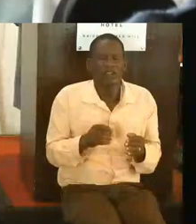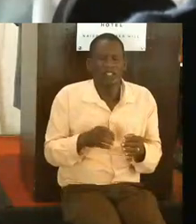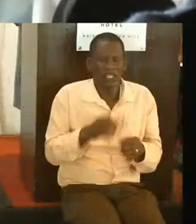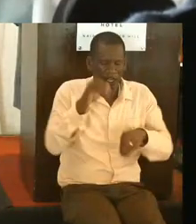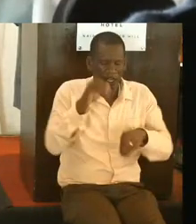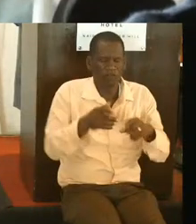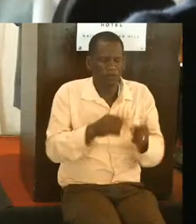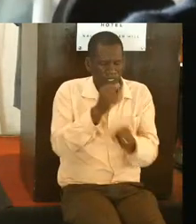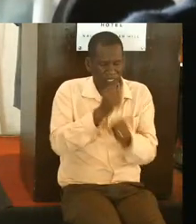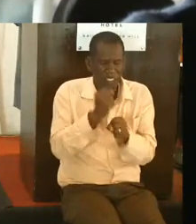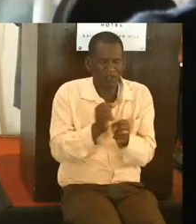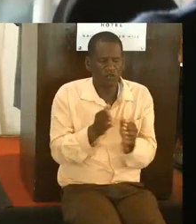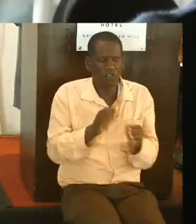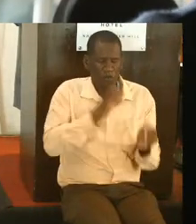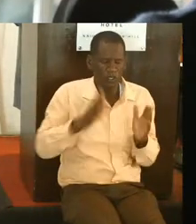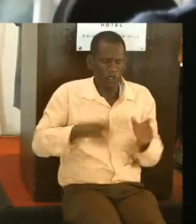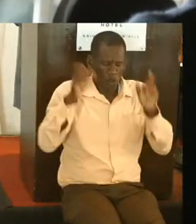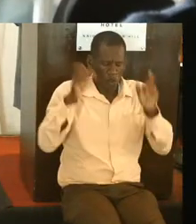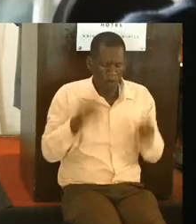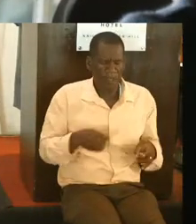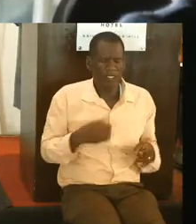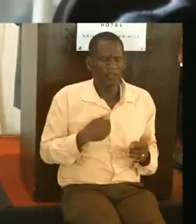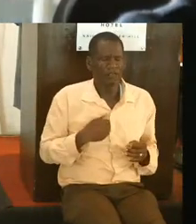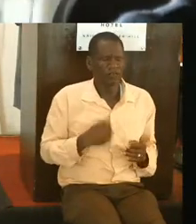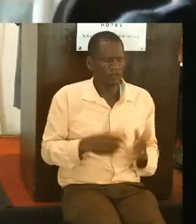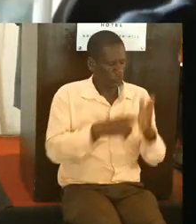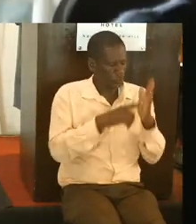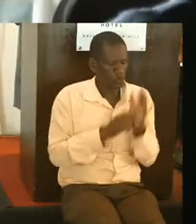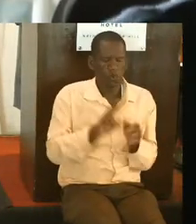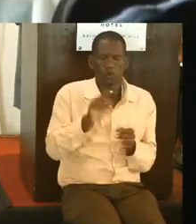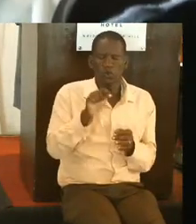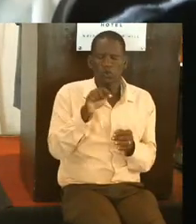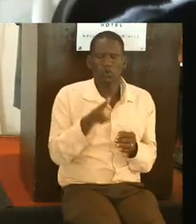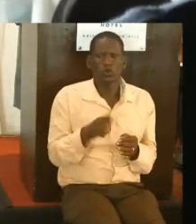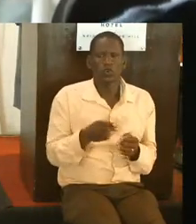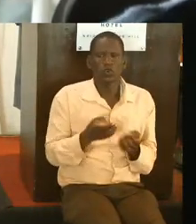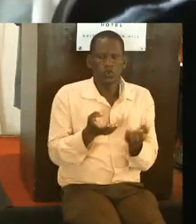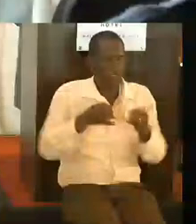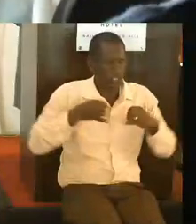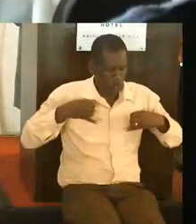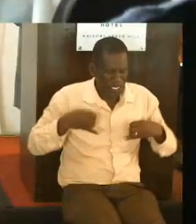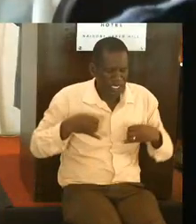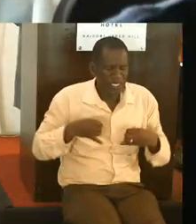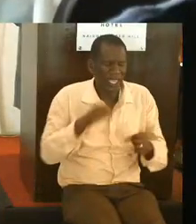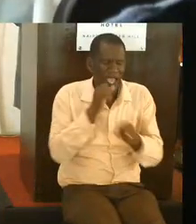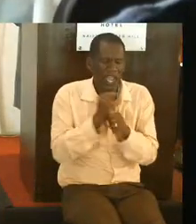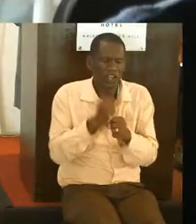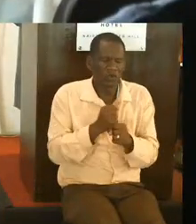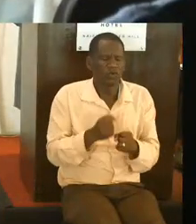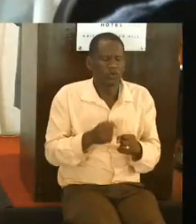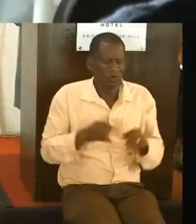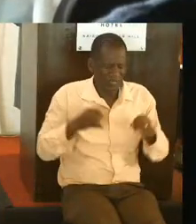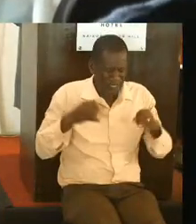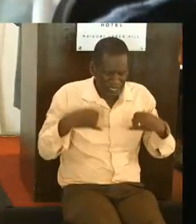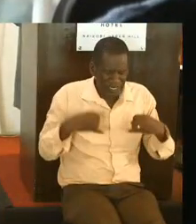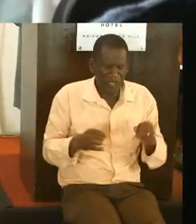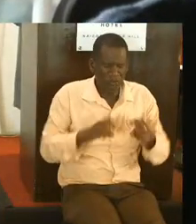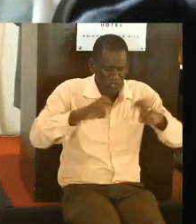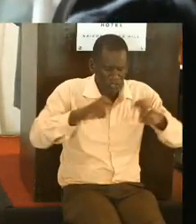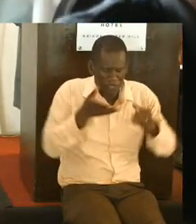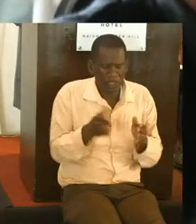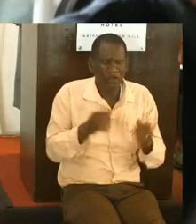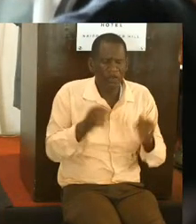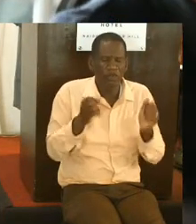secretary to the Commissioners there must be demonstrable utu we demo we try and do a little Mass paper test with The